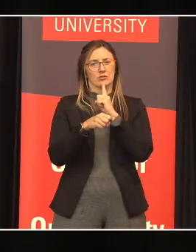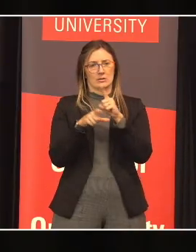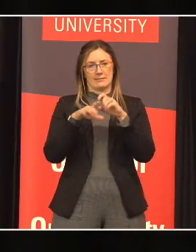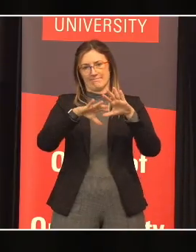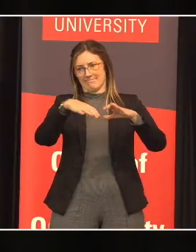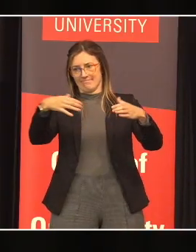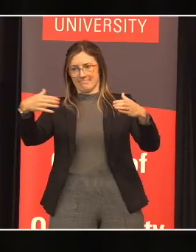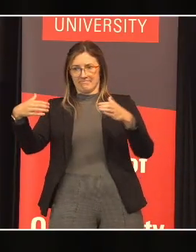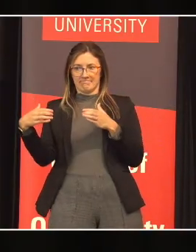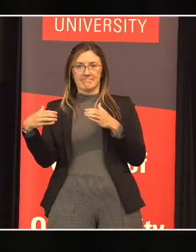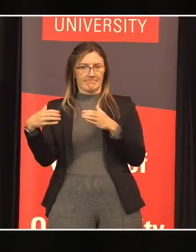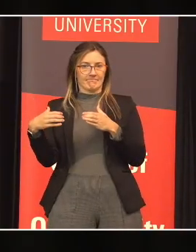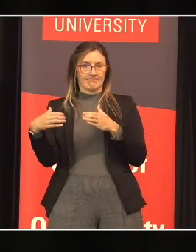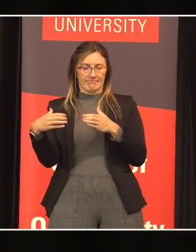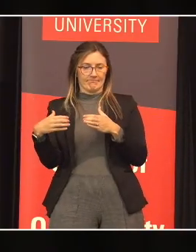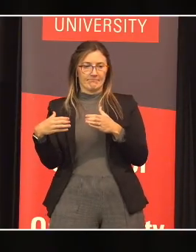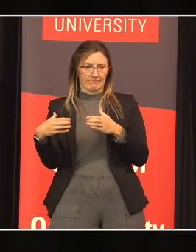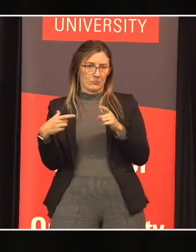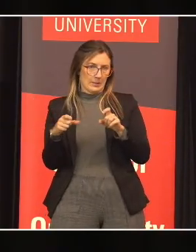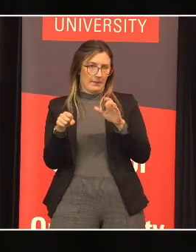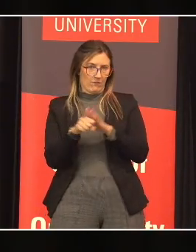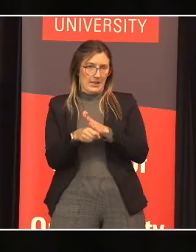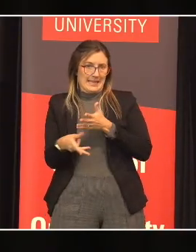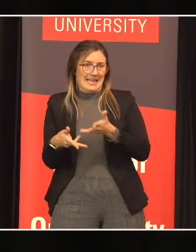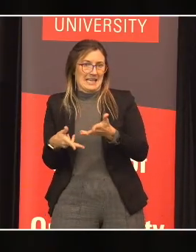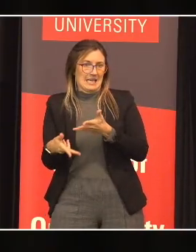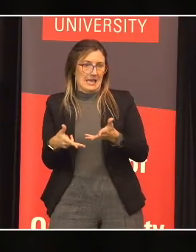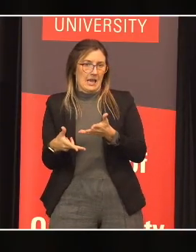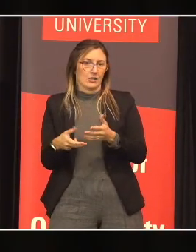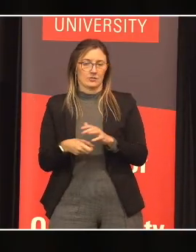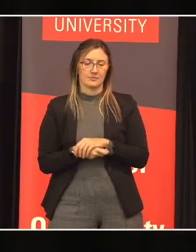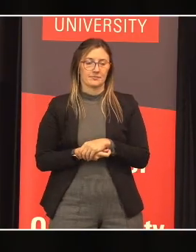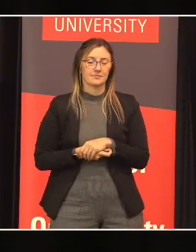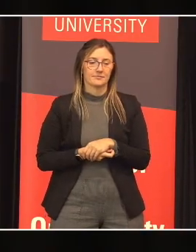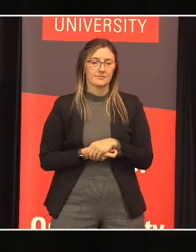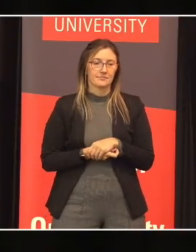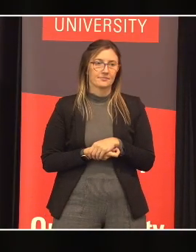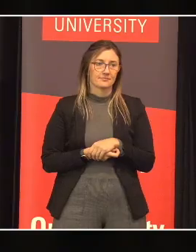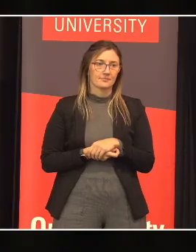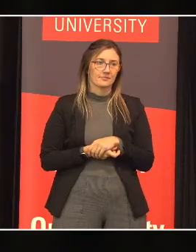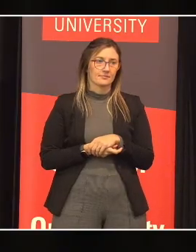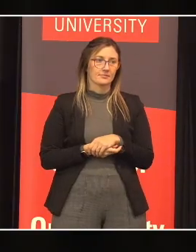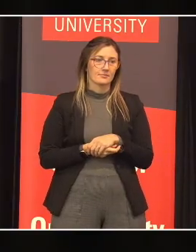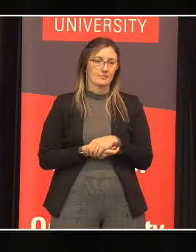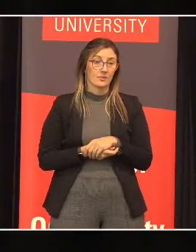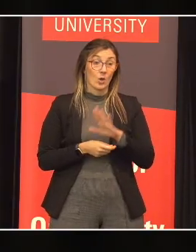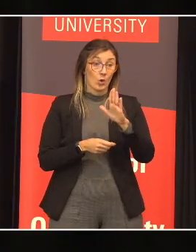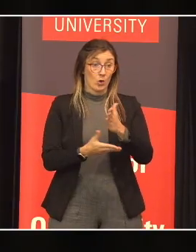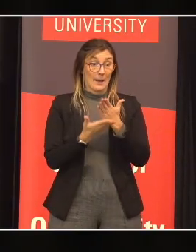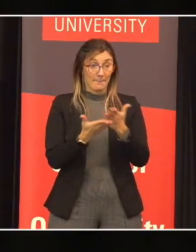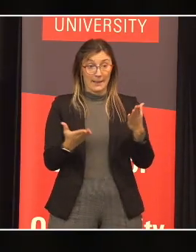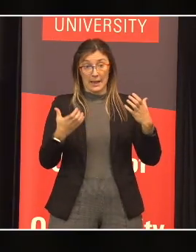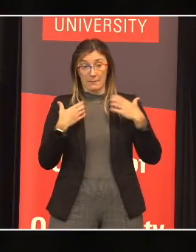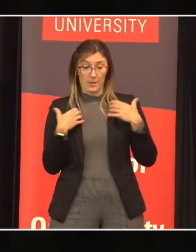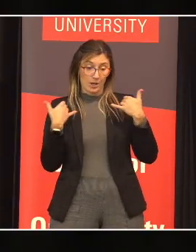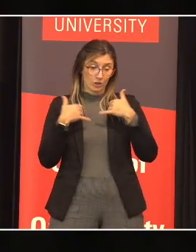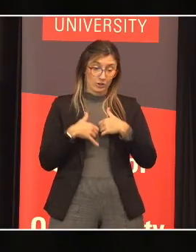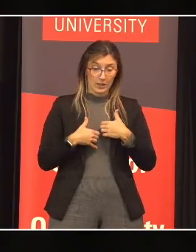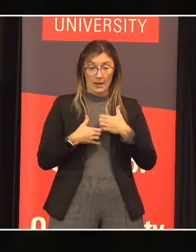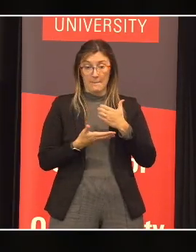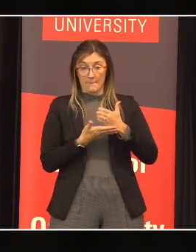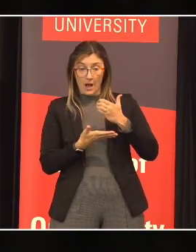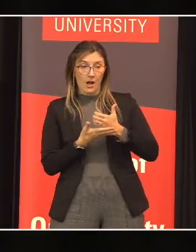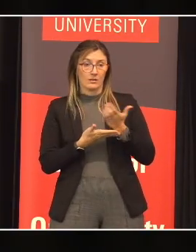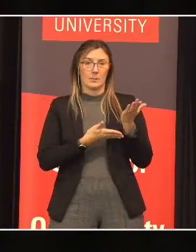can, fully be engaged in this space. Take your belongings with you. We are not